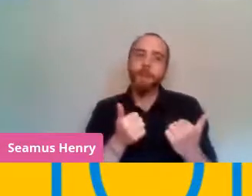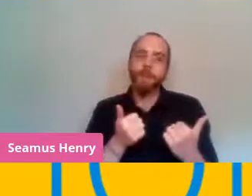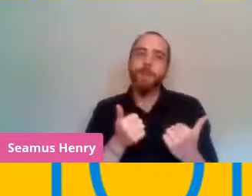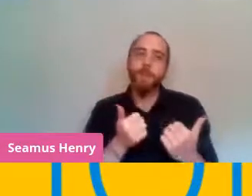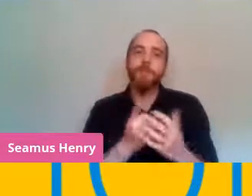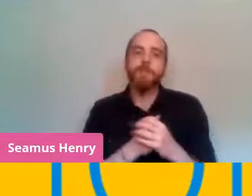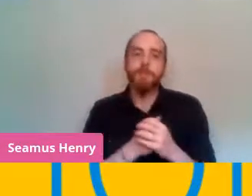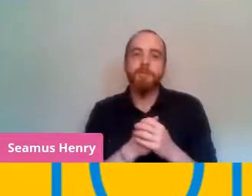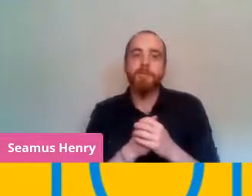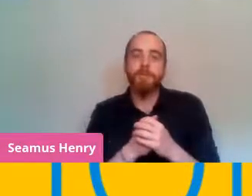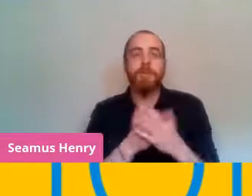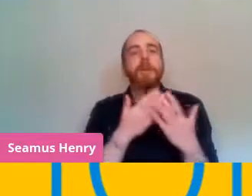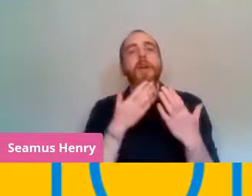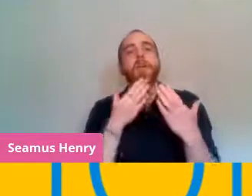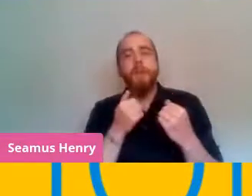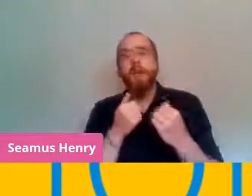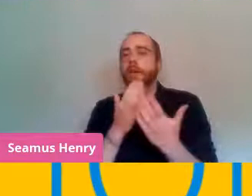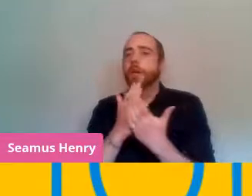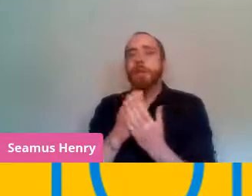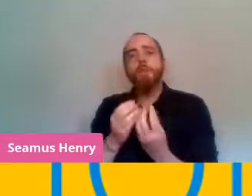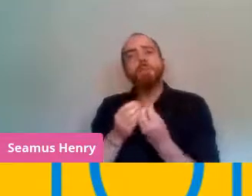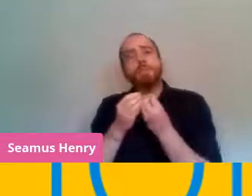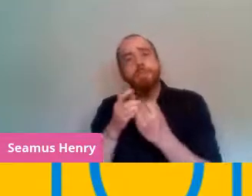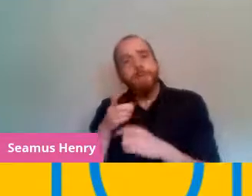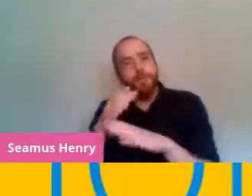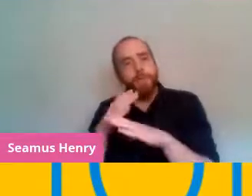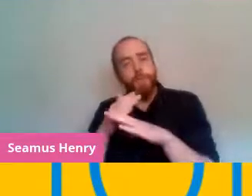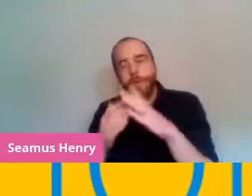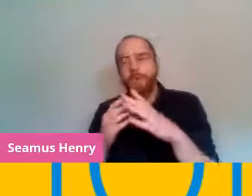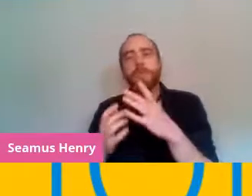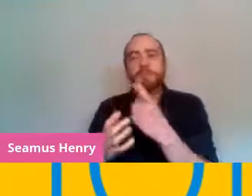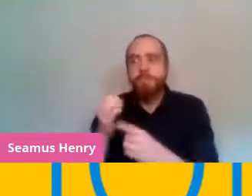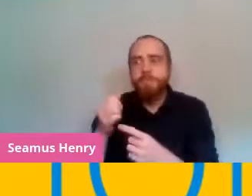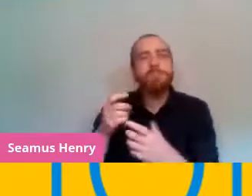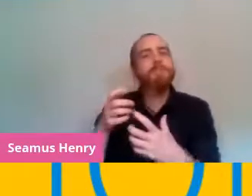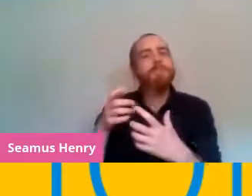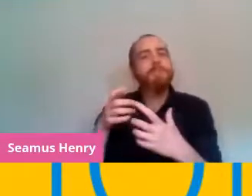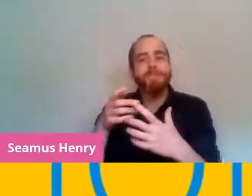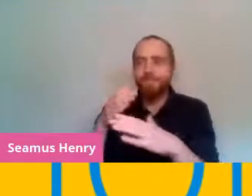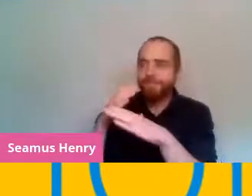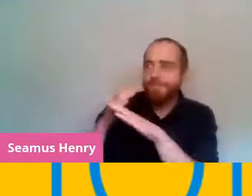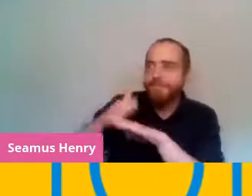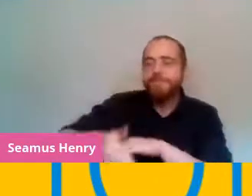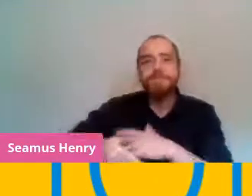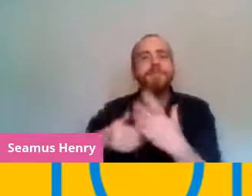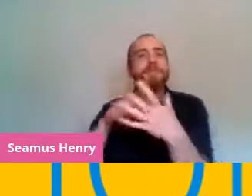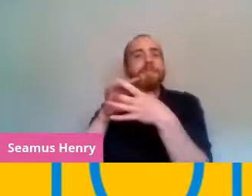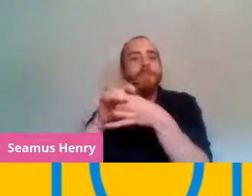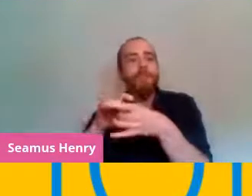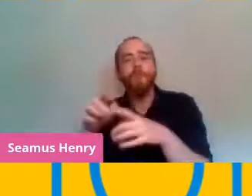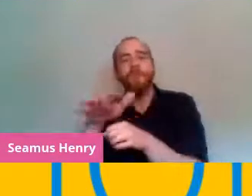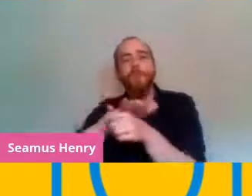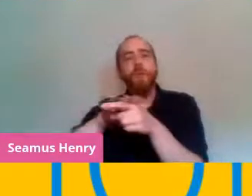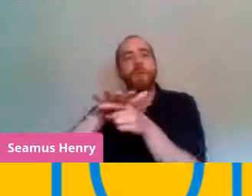time. Absolutely fascinating what you're doing at Liverpool and what you've been doing, and your connections with your local politicians.